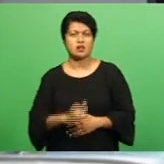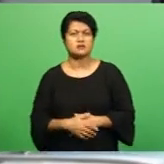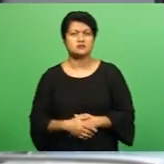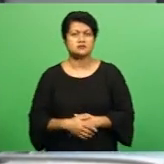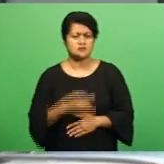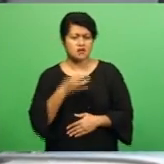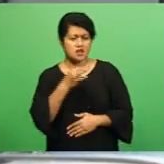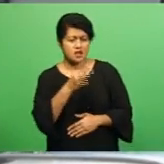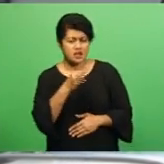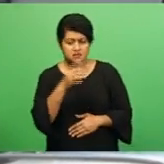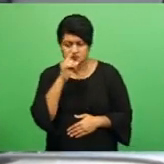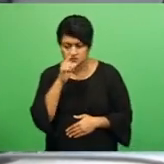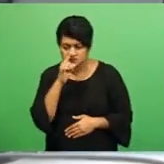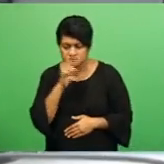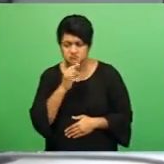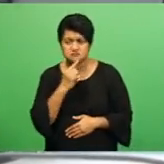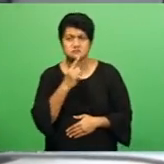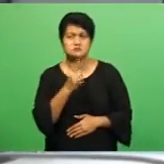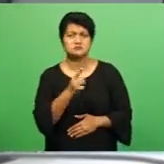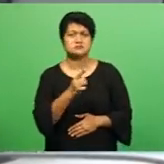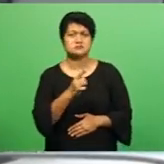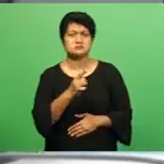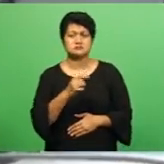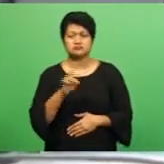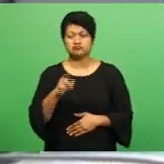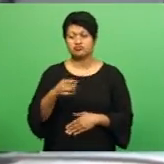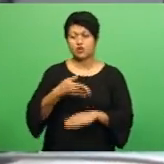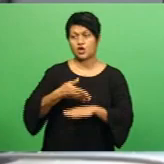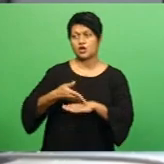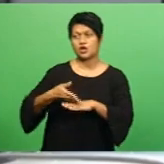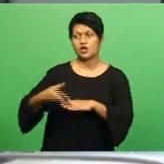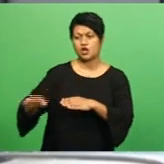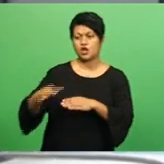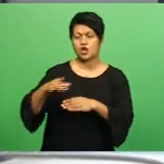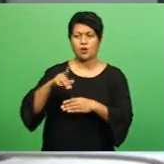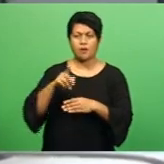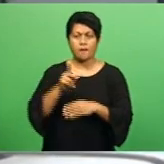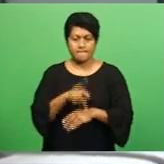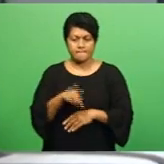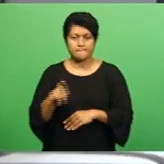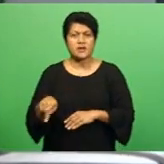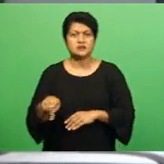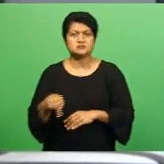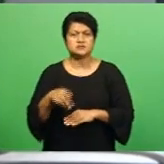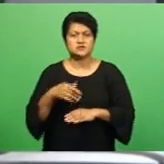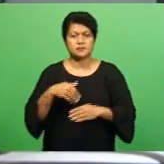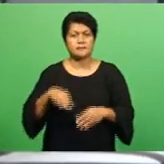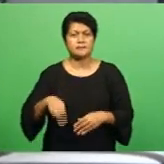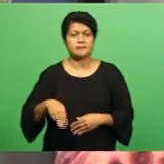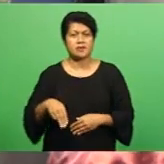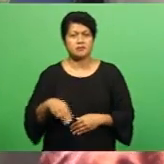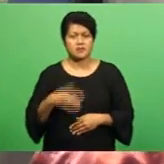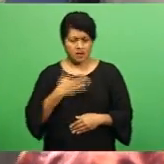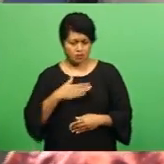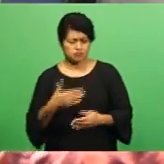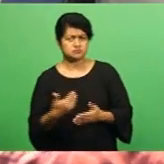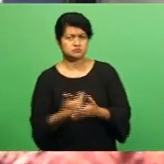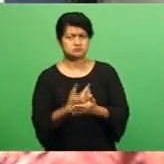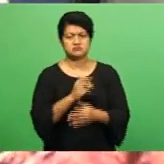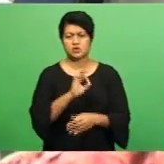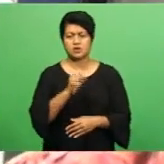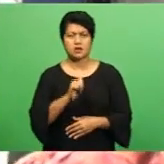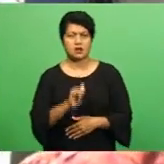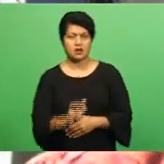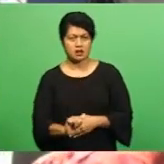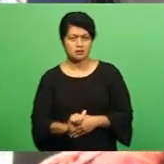said no. I said, I'm an elected member of parliament. I have voters behind me and I want to go inside. Well, you guys